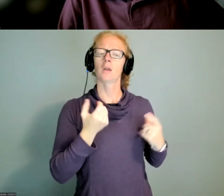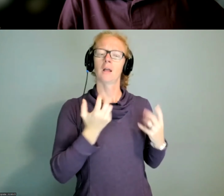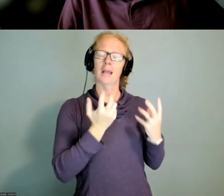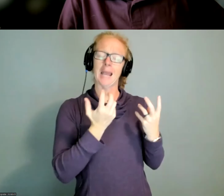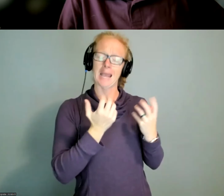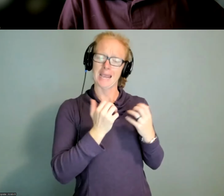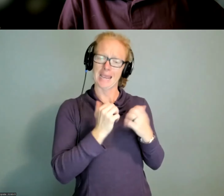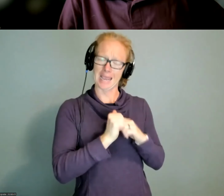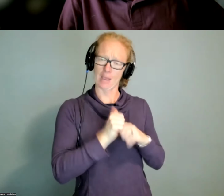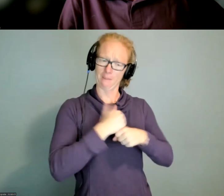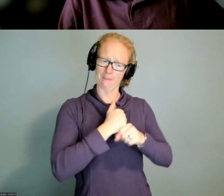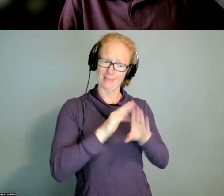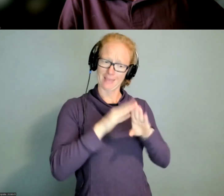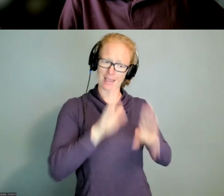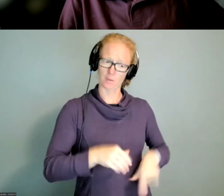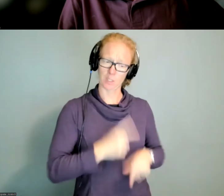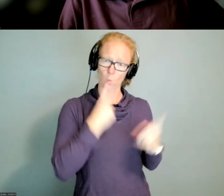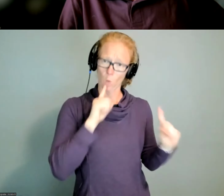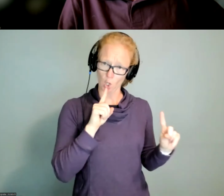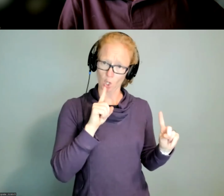a way that everybody's happy.